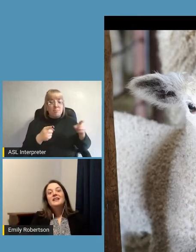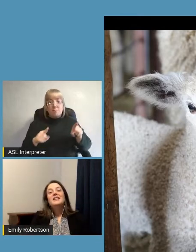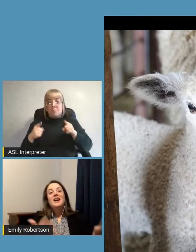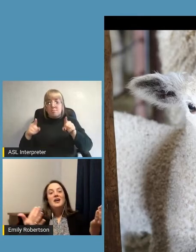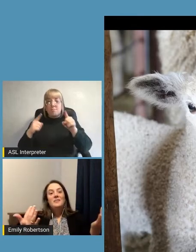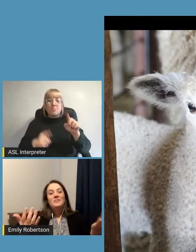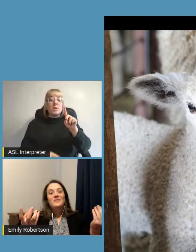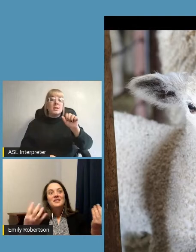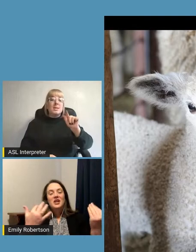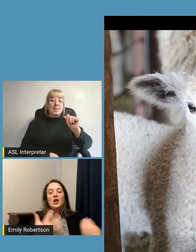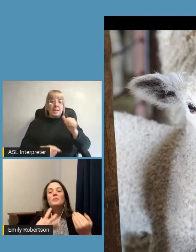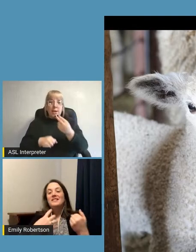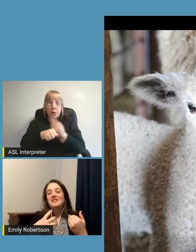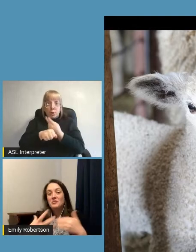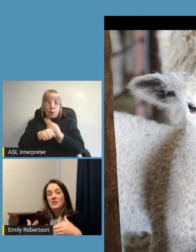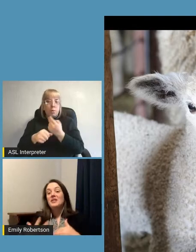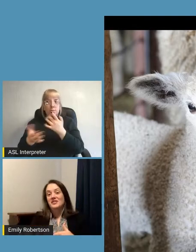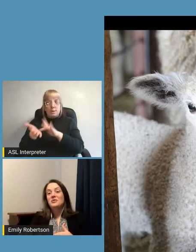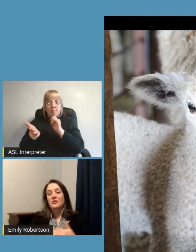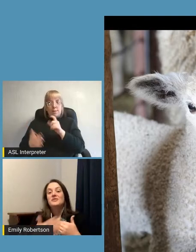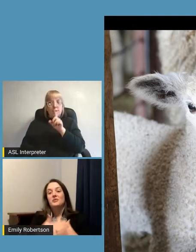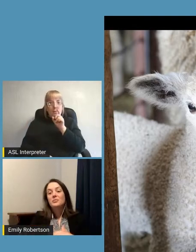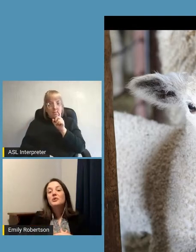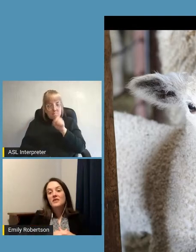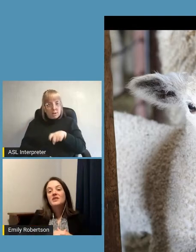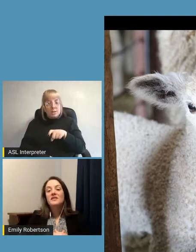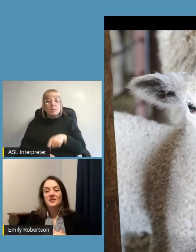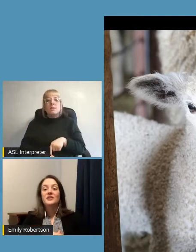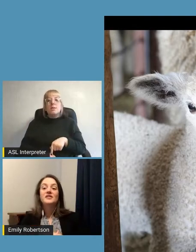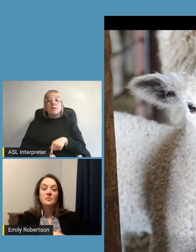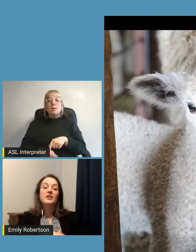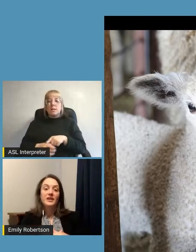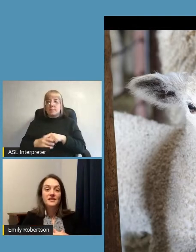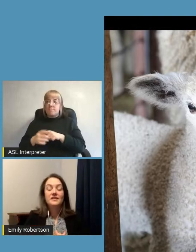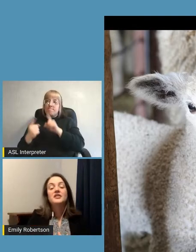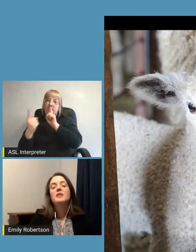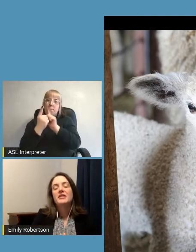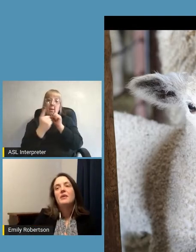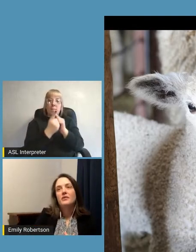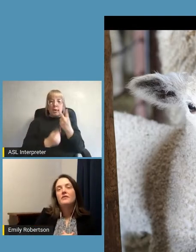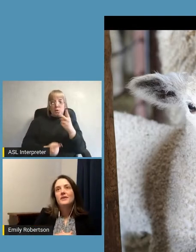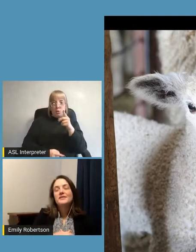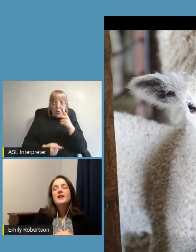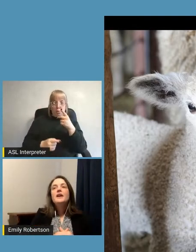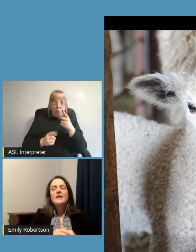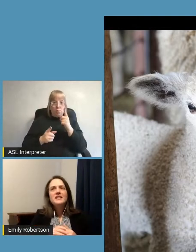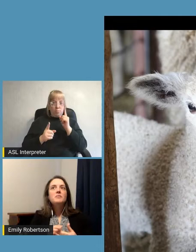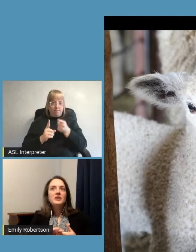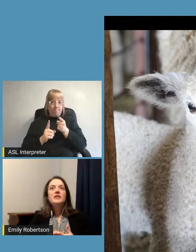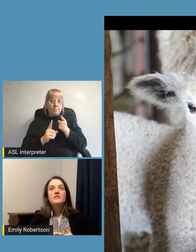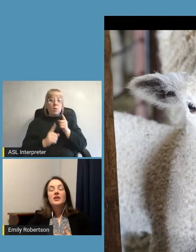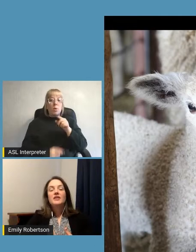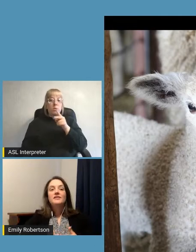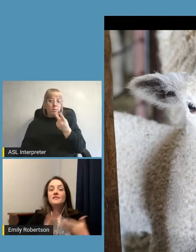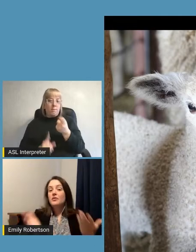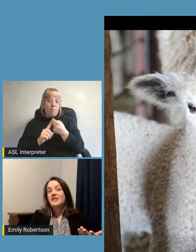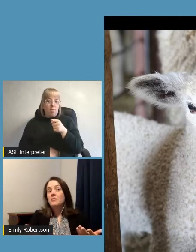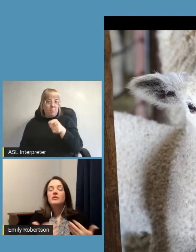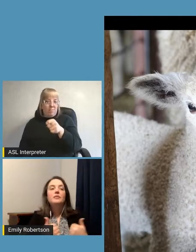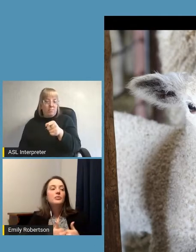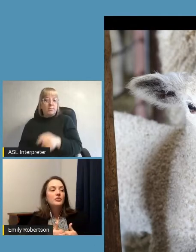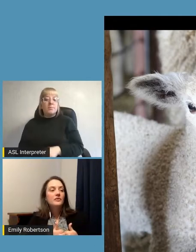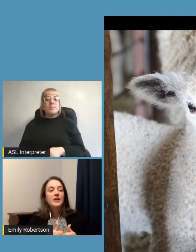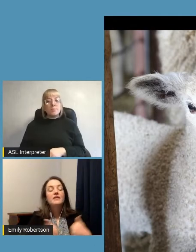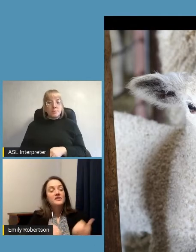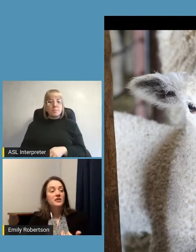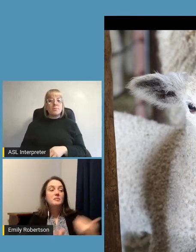data to help us to meet these two goals. So improving the visitor experience. I'll talk about that one first. That typically involves, for